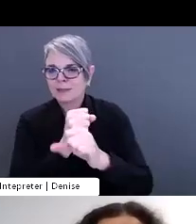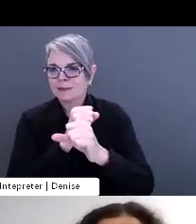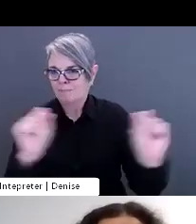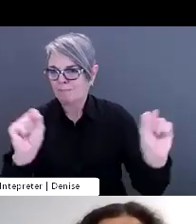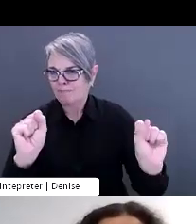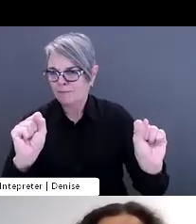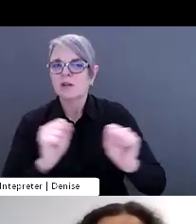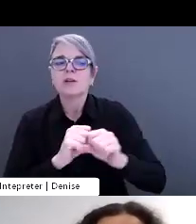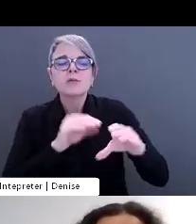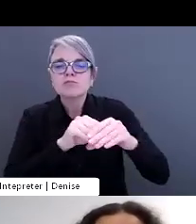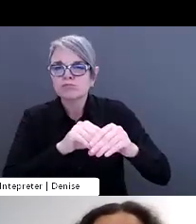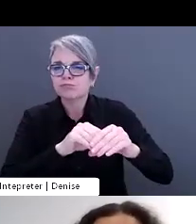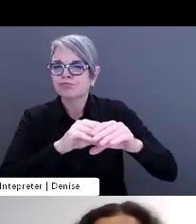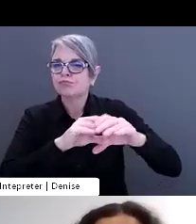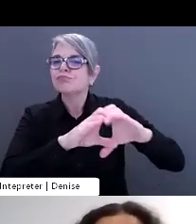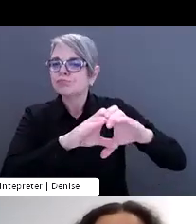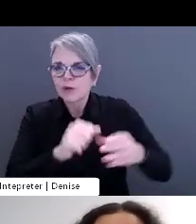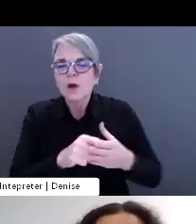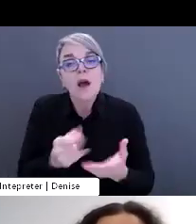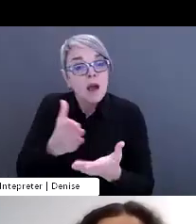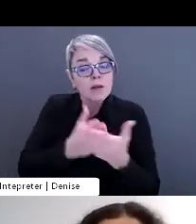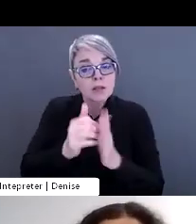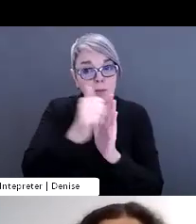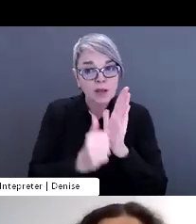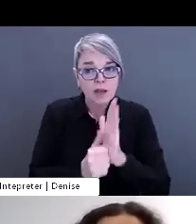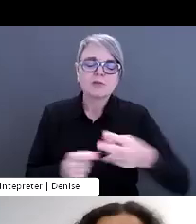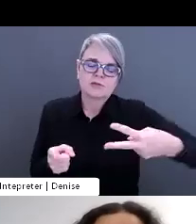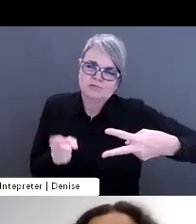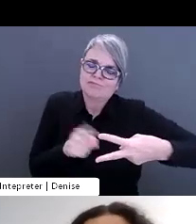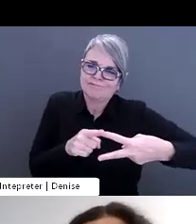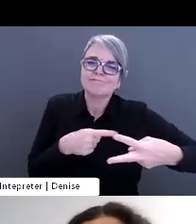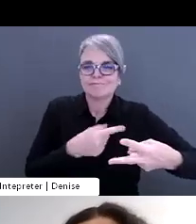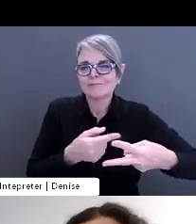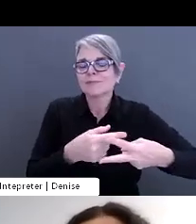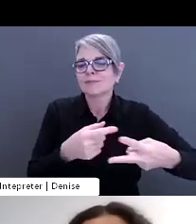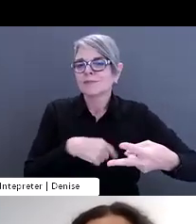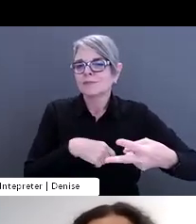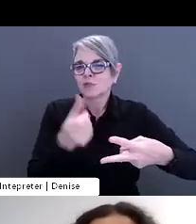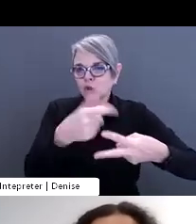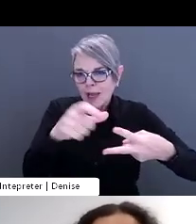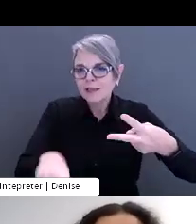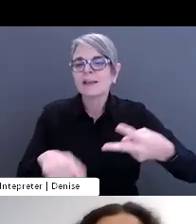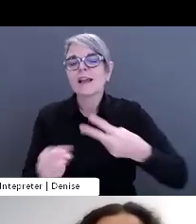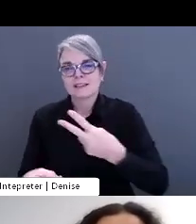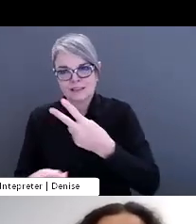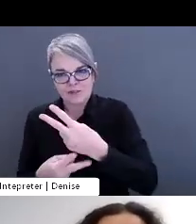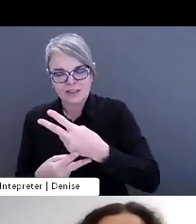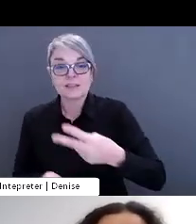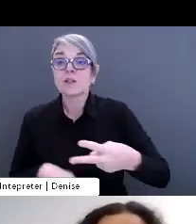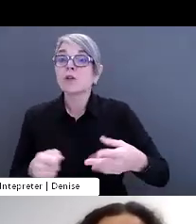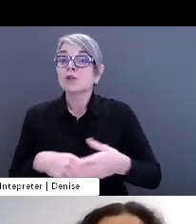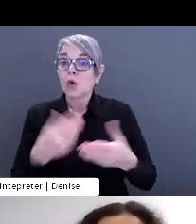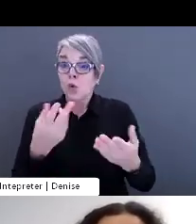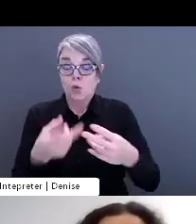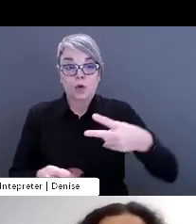accounts, as I mentioned, and most common ones are the savings and checking. So the main definition of a savings account is